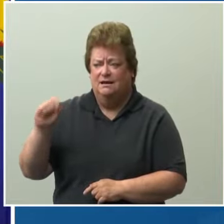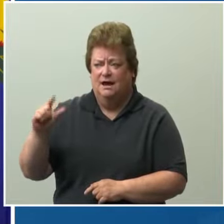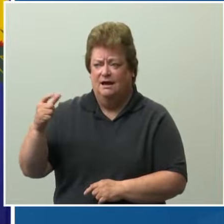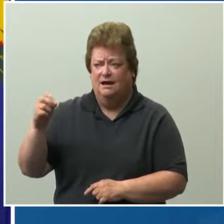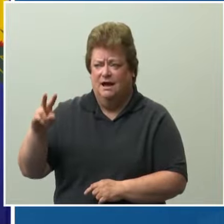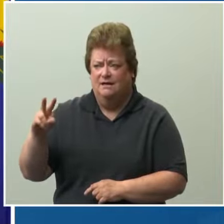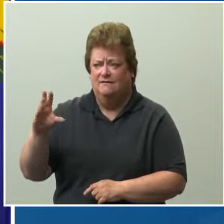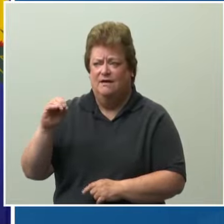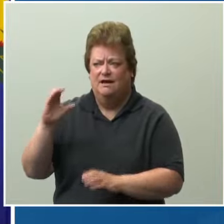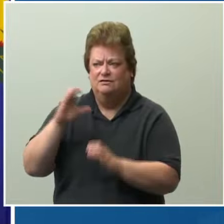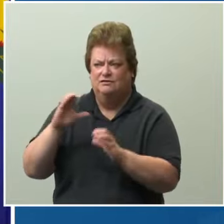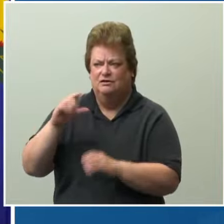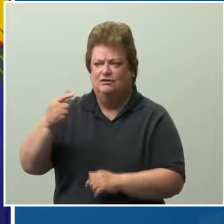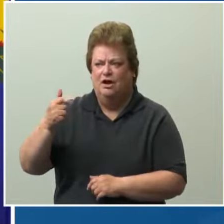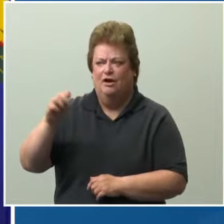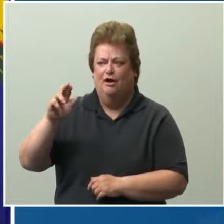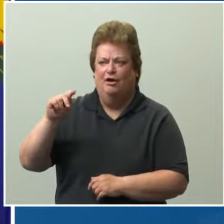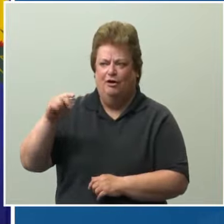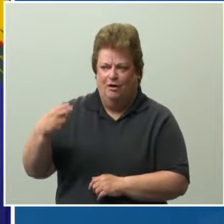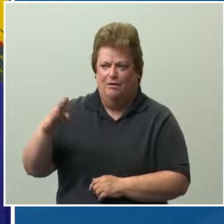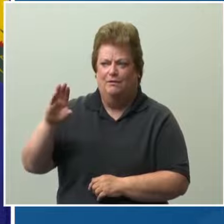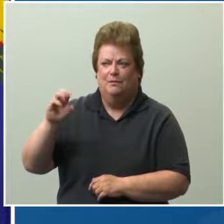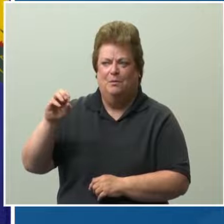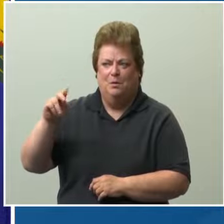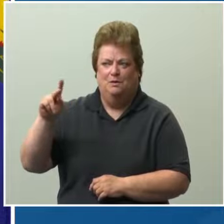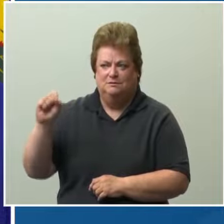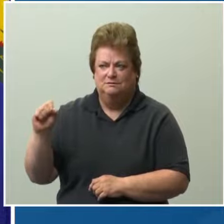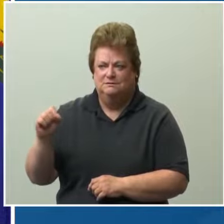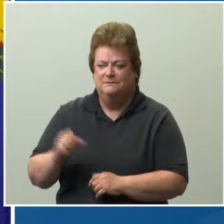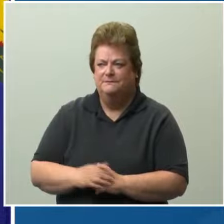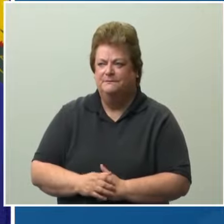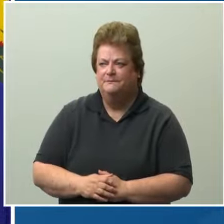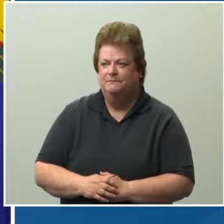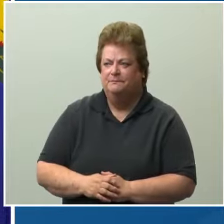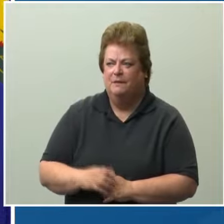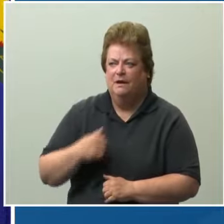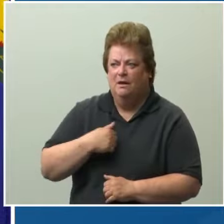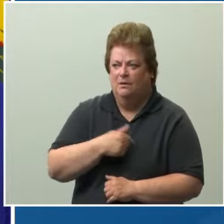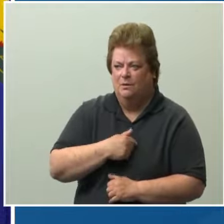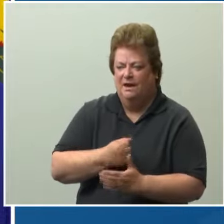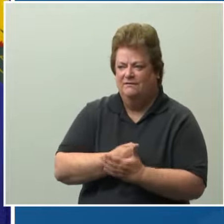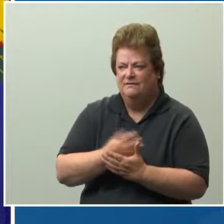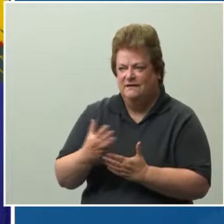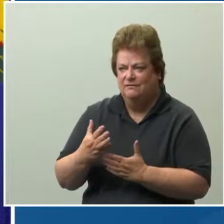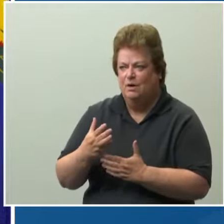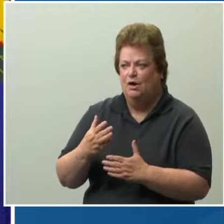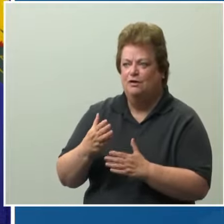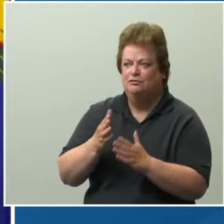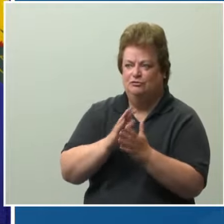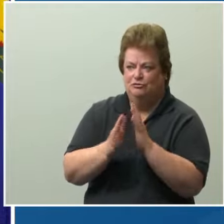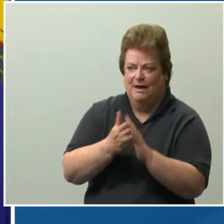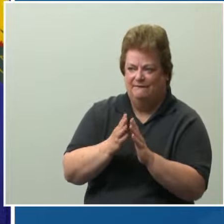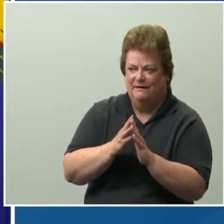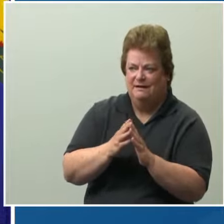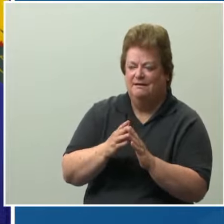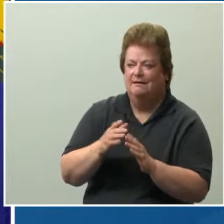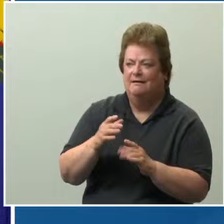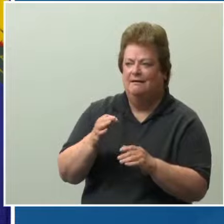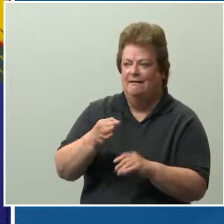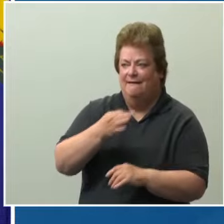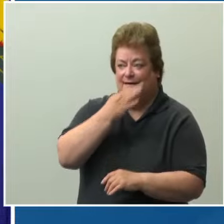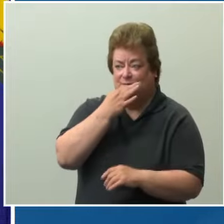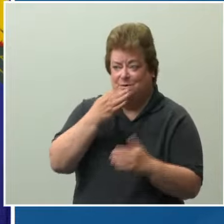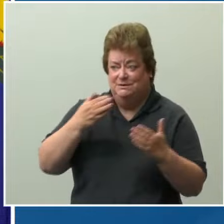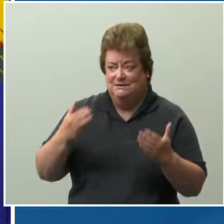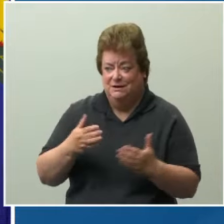lincoln.ne.gov and search Garth Brooks. We have several traffic and transit experts here and can now open it